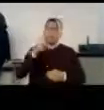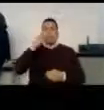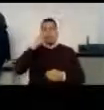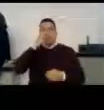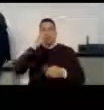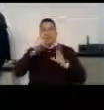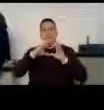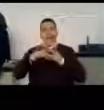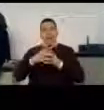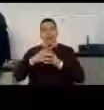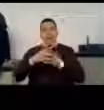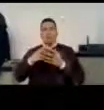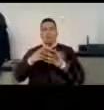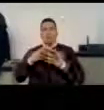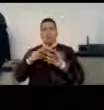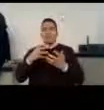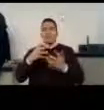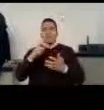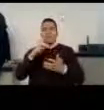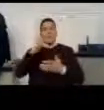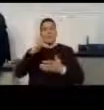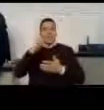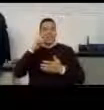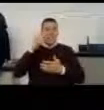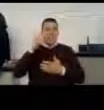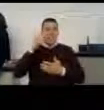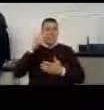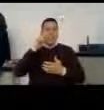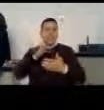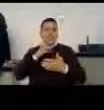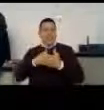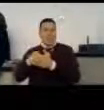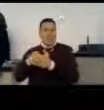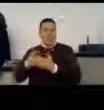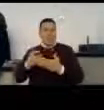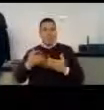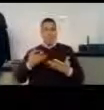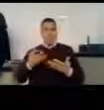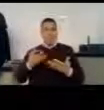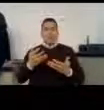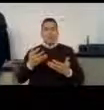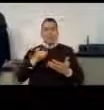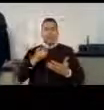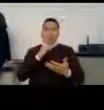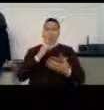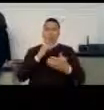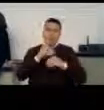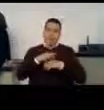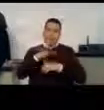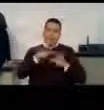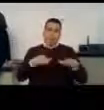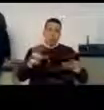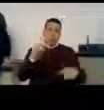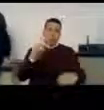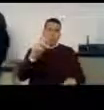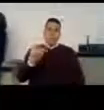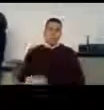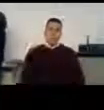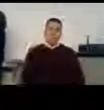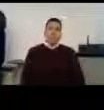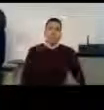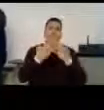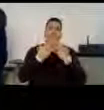race, class, sexism, and how that impacts your children and disability. So thank